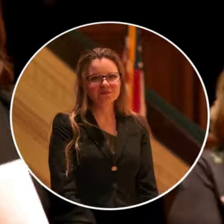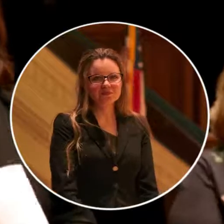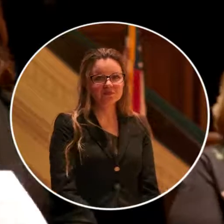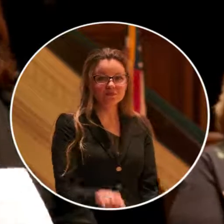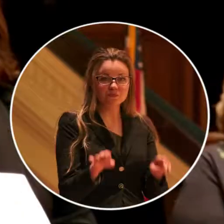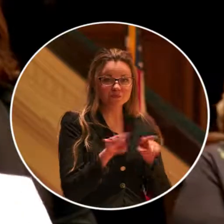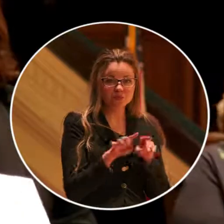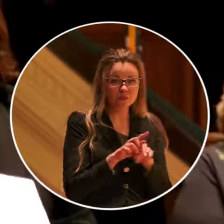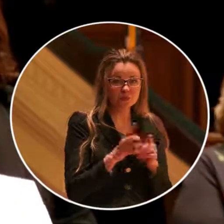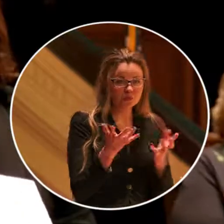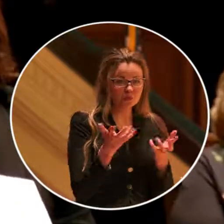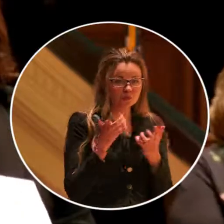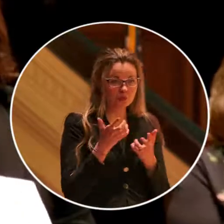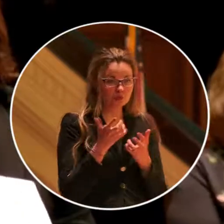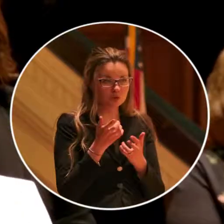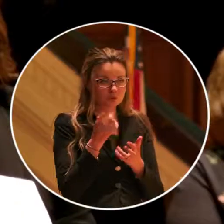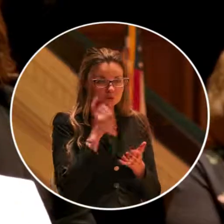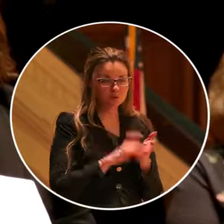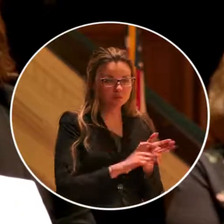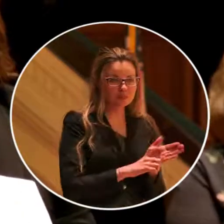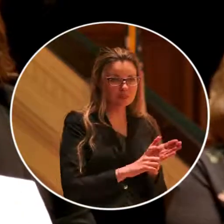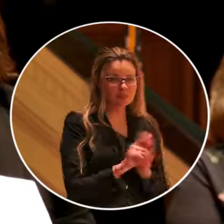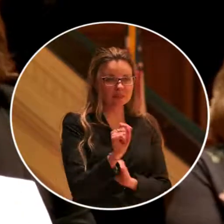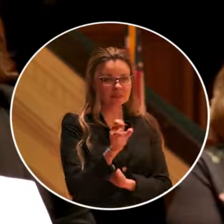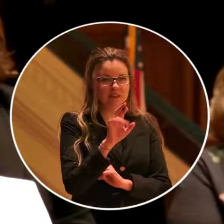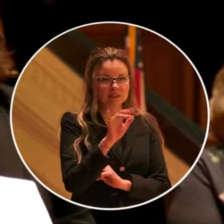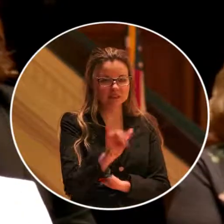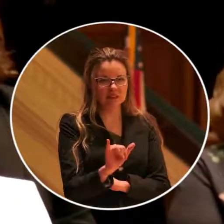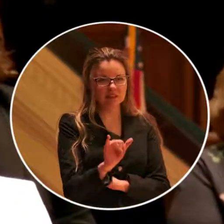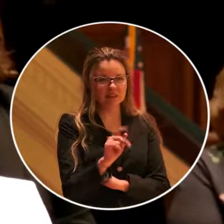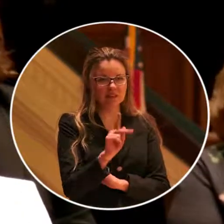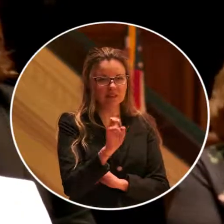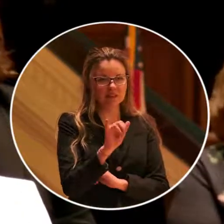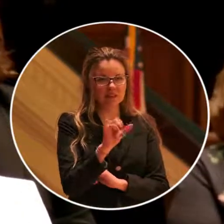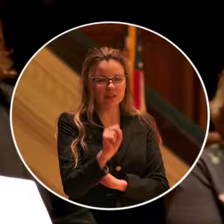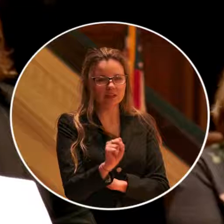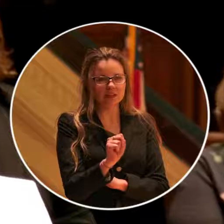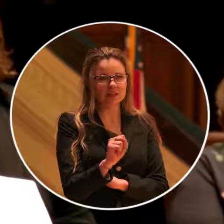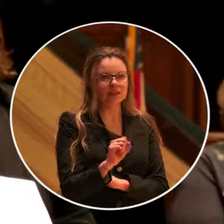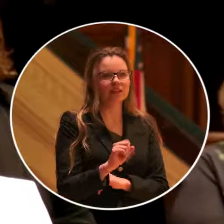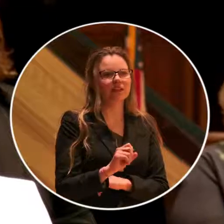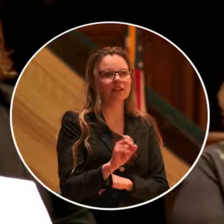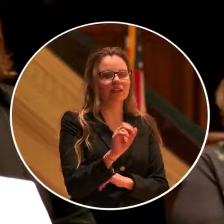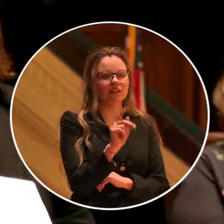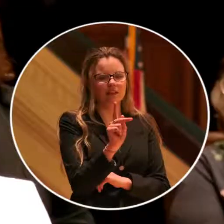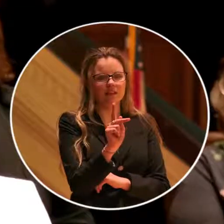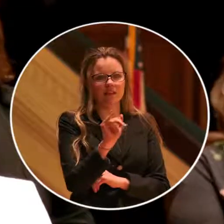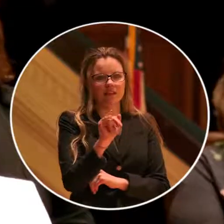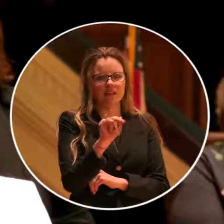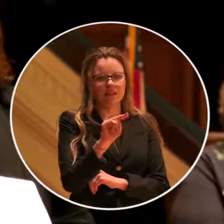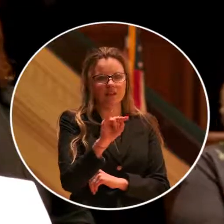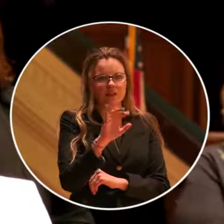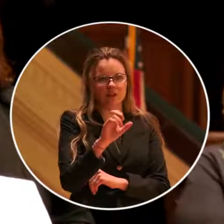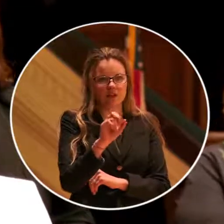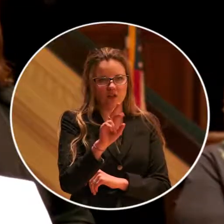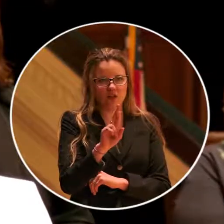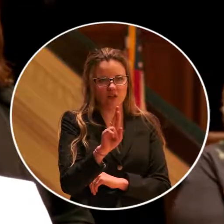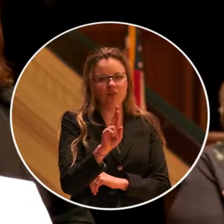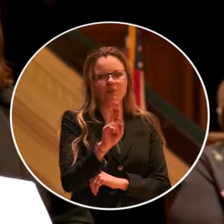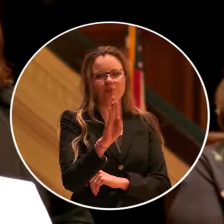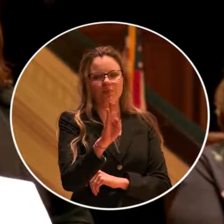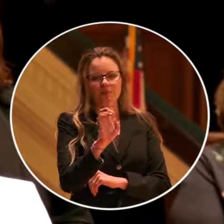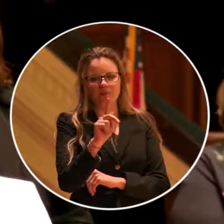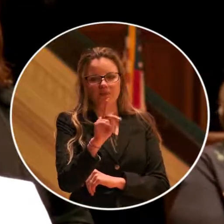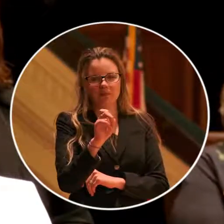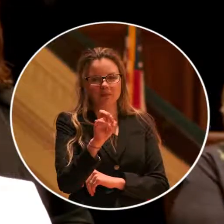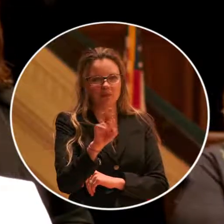I also need to acknowledge Terry Pease and Jane Knickerbocker. Terry's part of our production team, but is having her